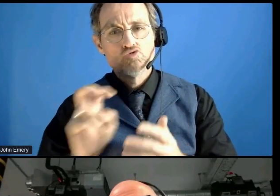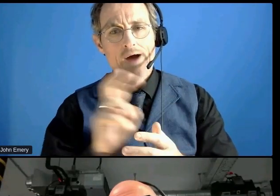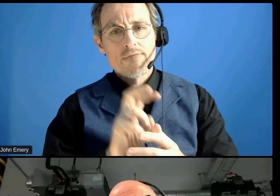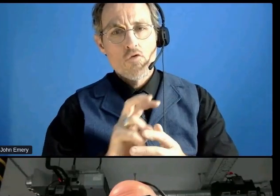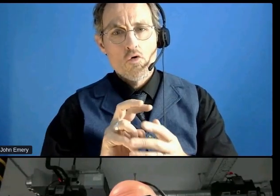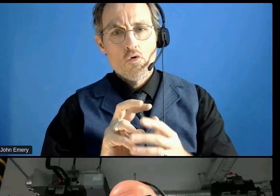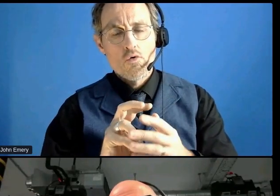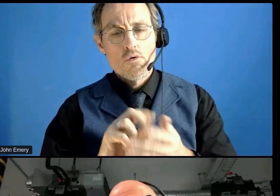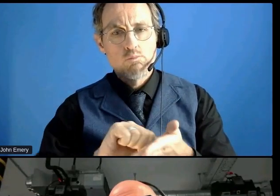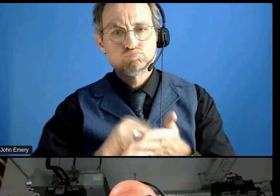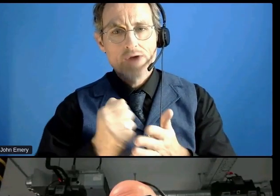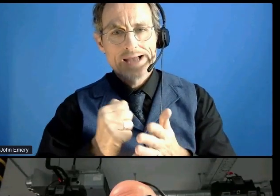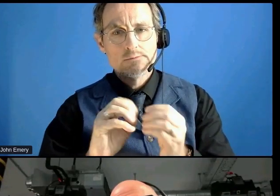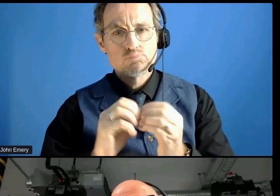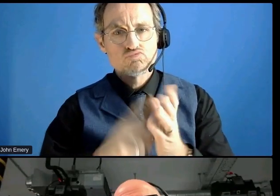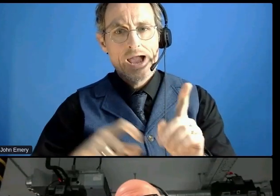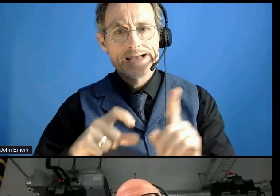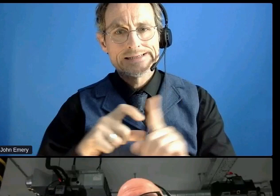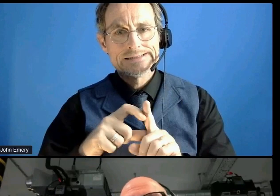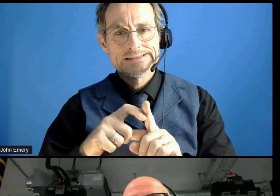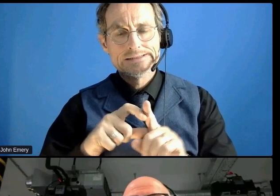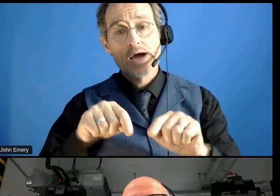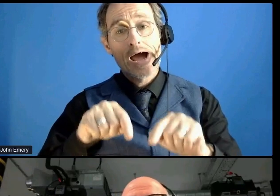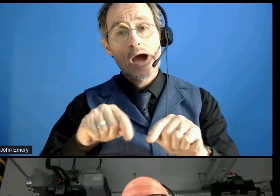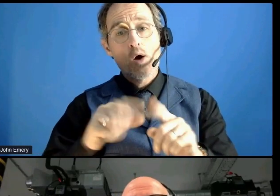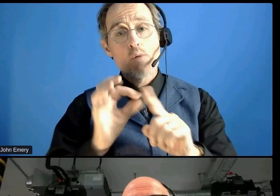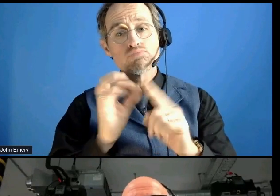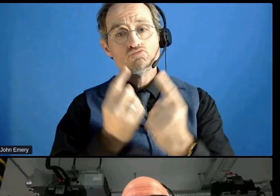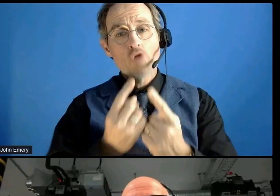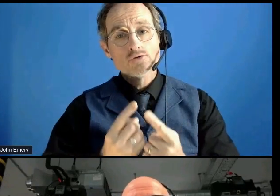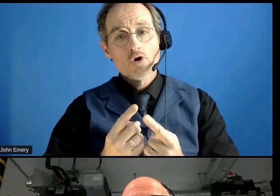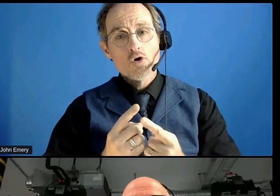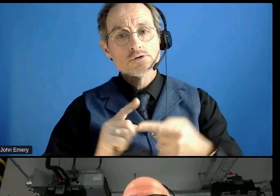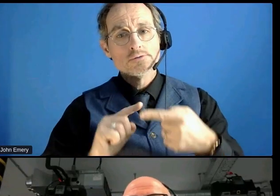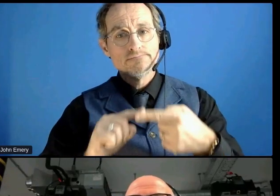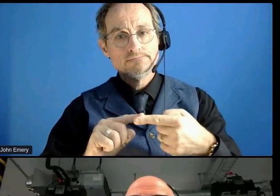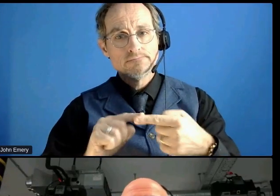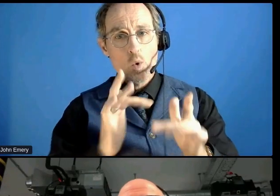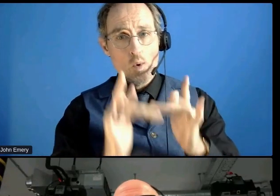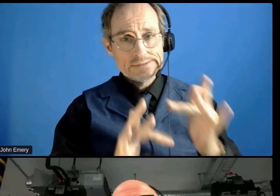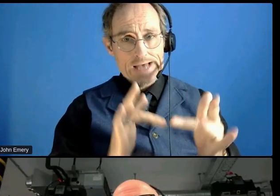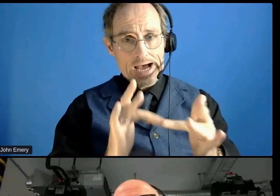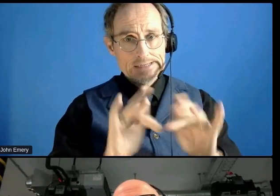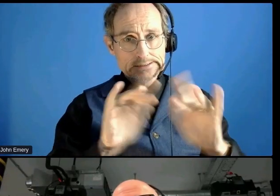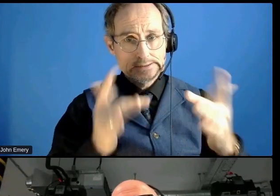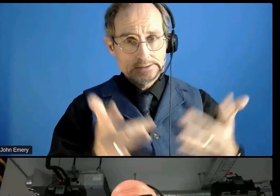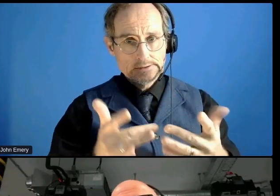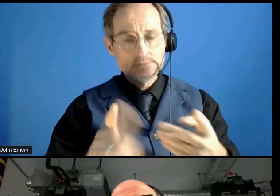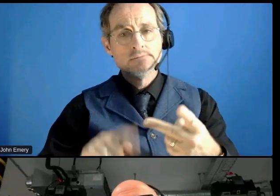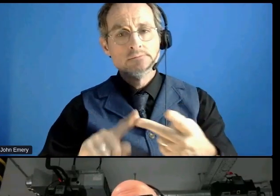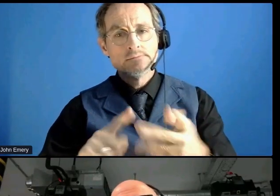is also a big problem. Yeah. Because as Neha was talking